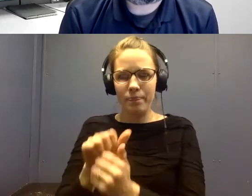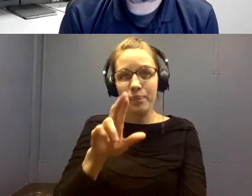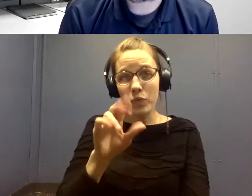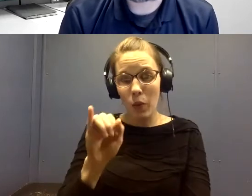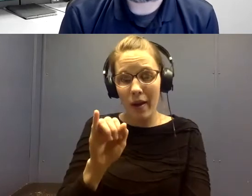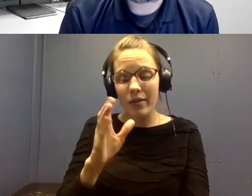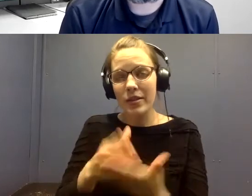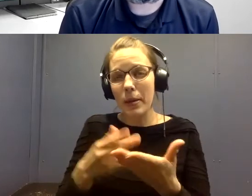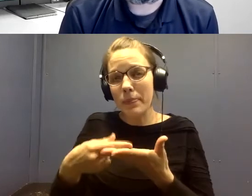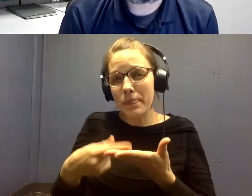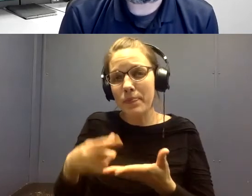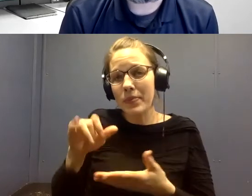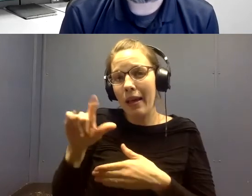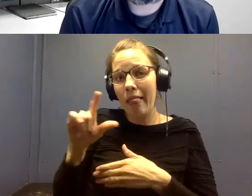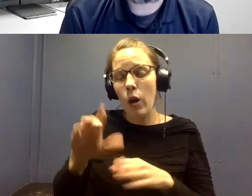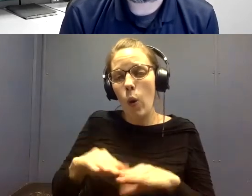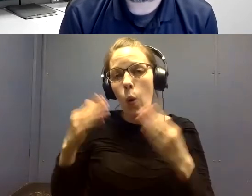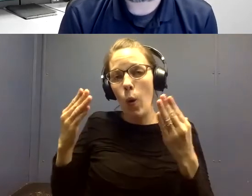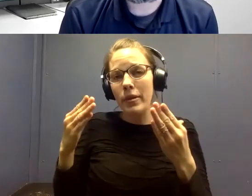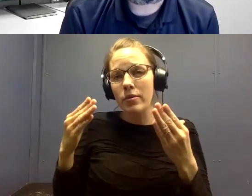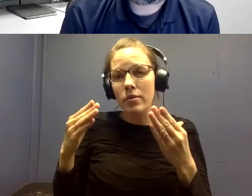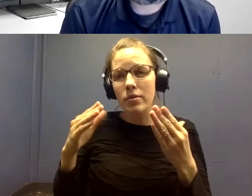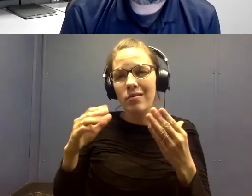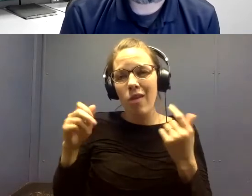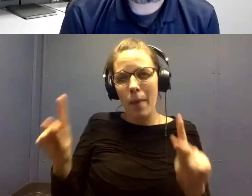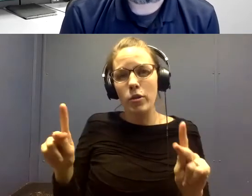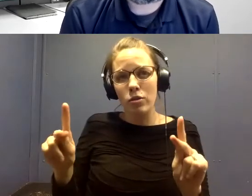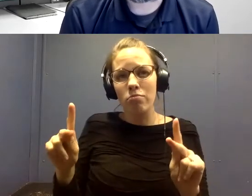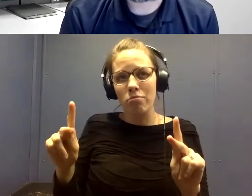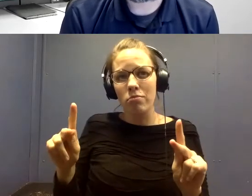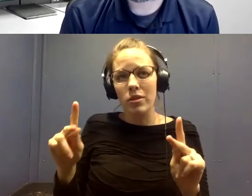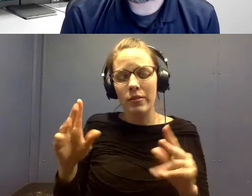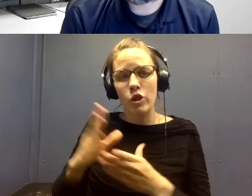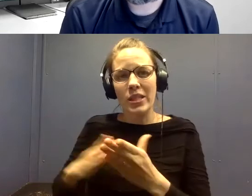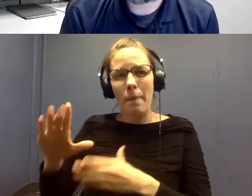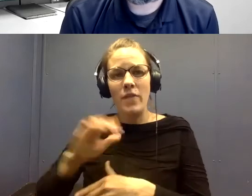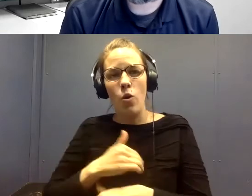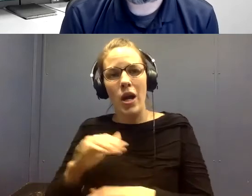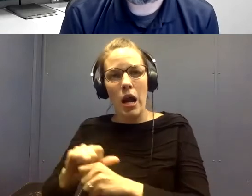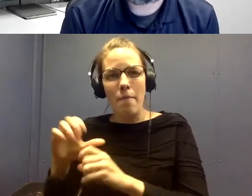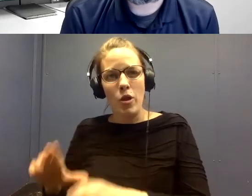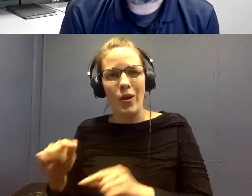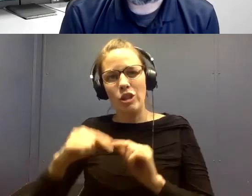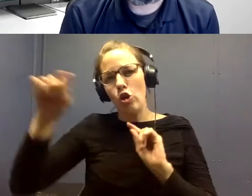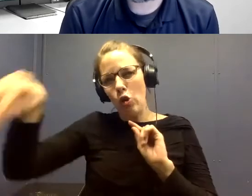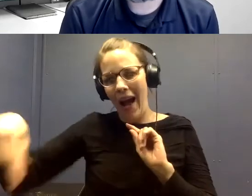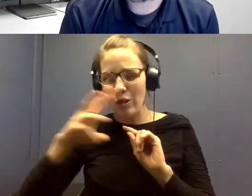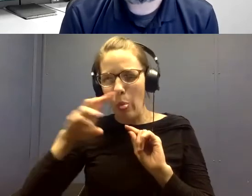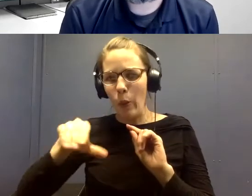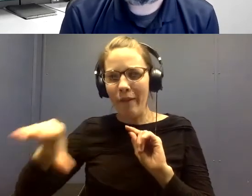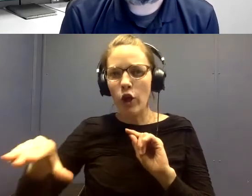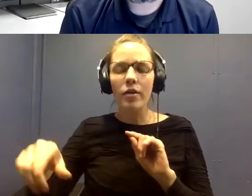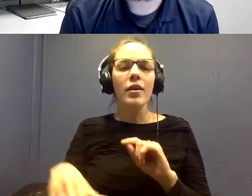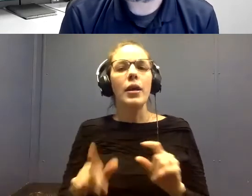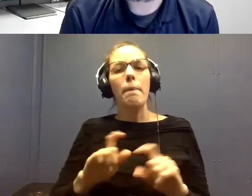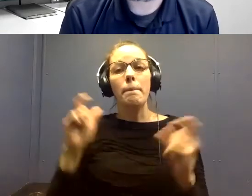of the discussions that Illinois opened up, there was opportunities for some of our employees across the river. And so there's a large portion that